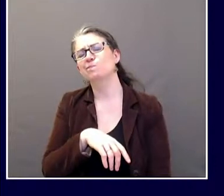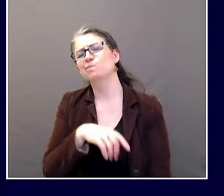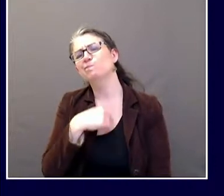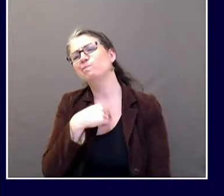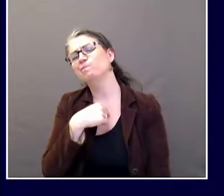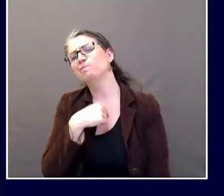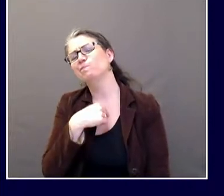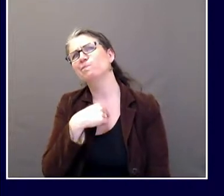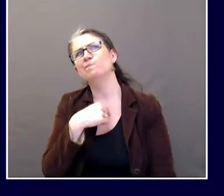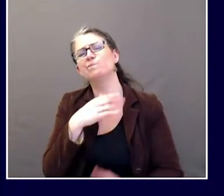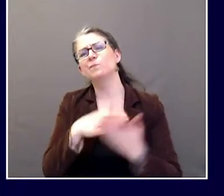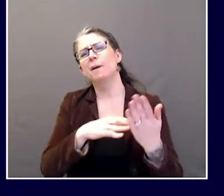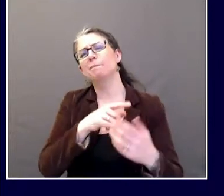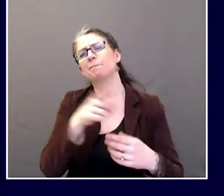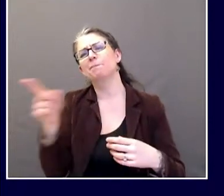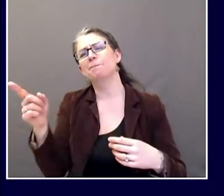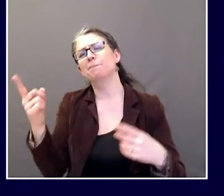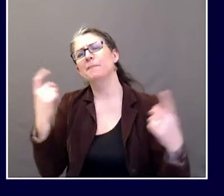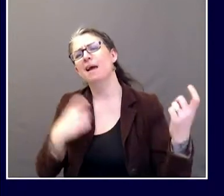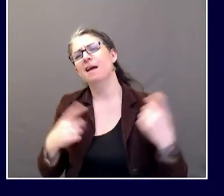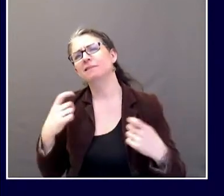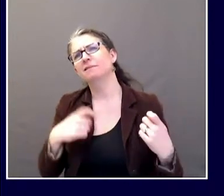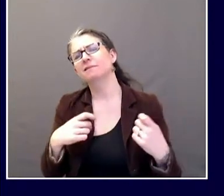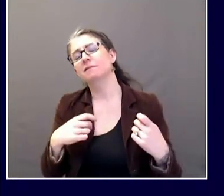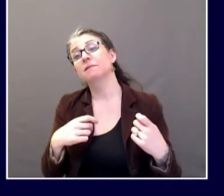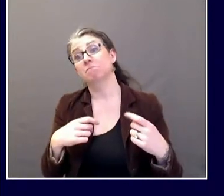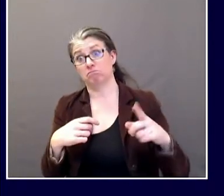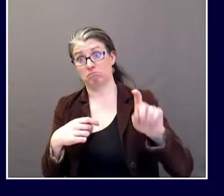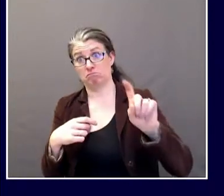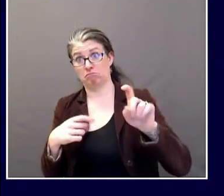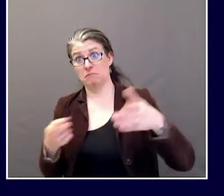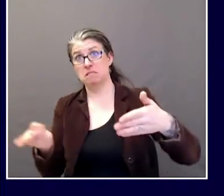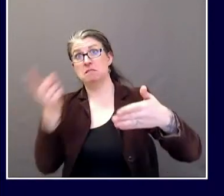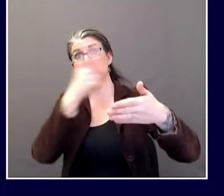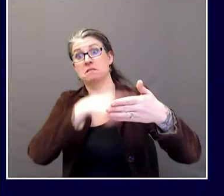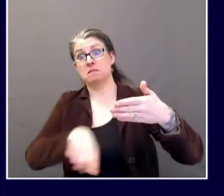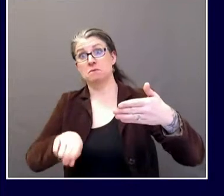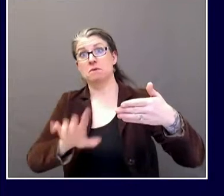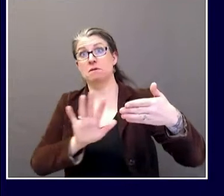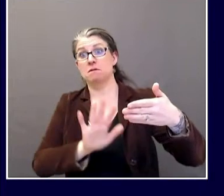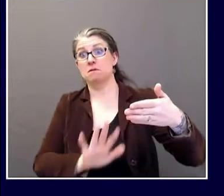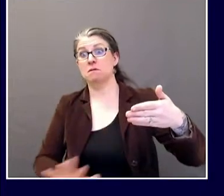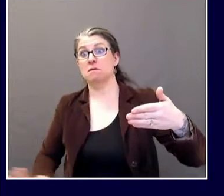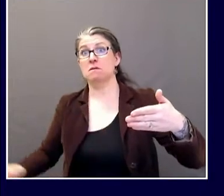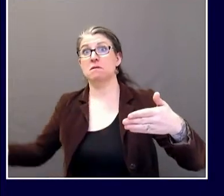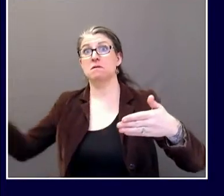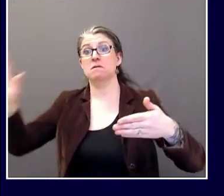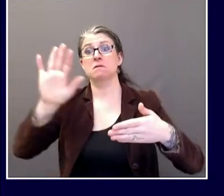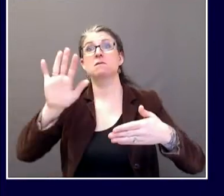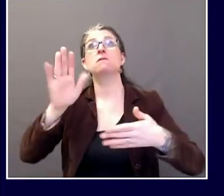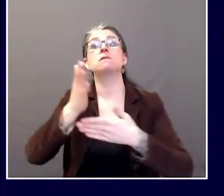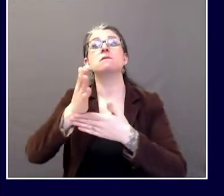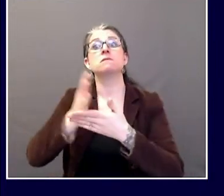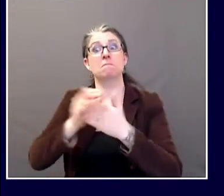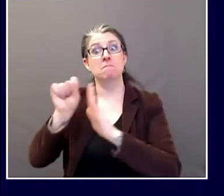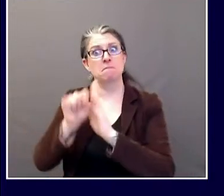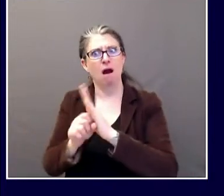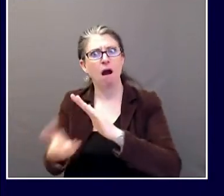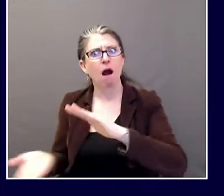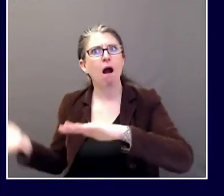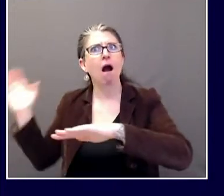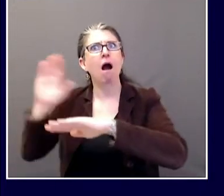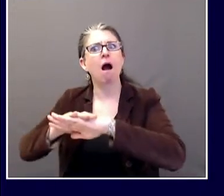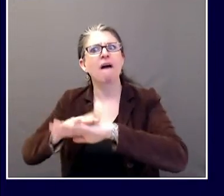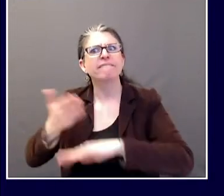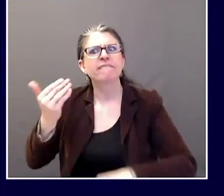greater vaccine allocations next week. Had you heard anything of that nature? We've heard reports to that effect, Jessica, but as